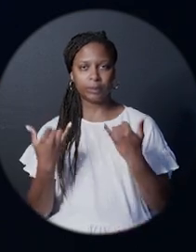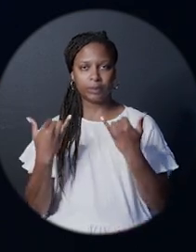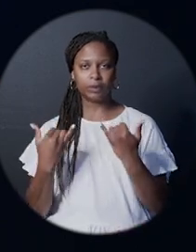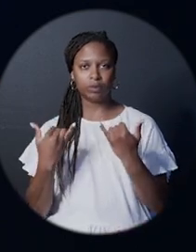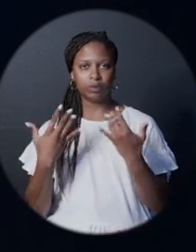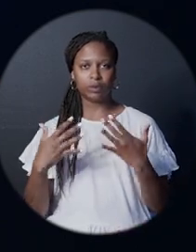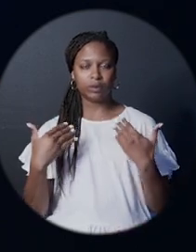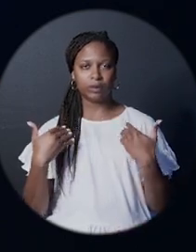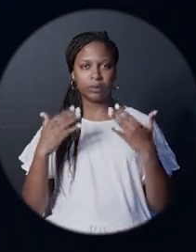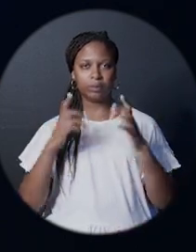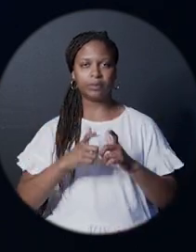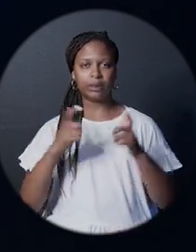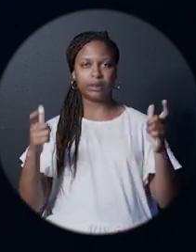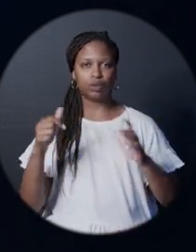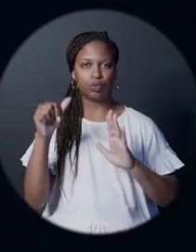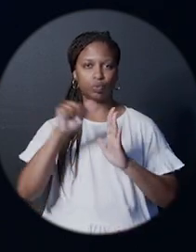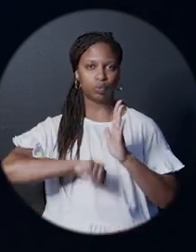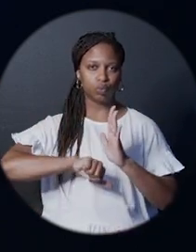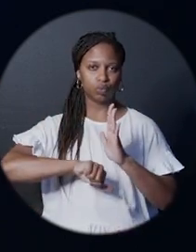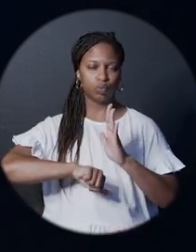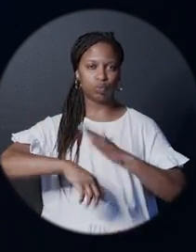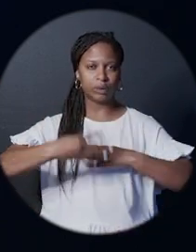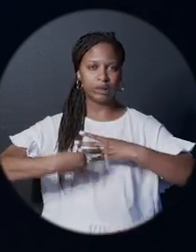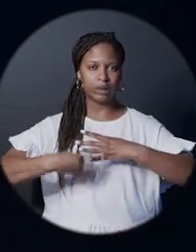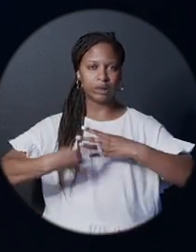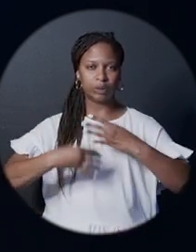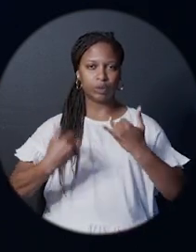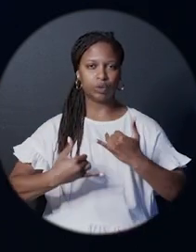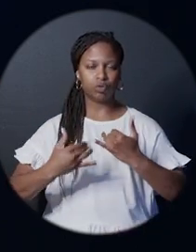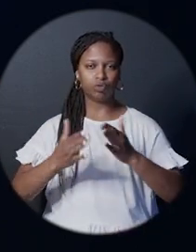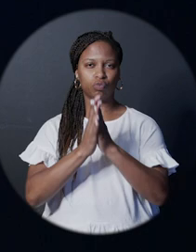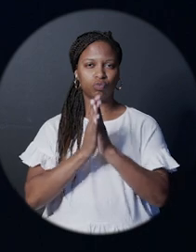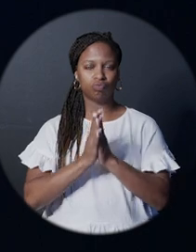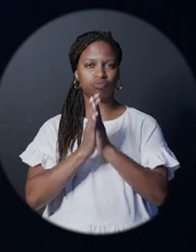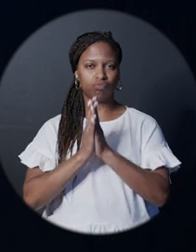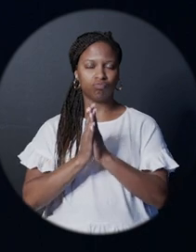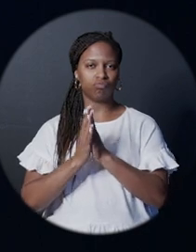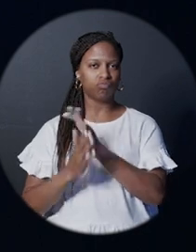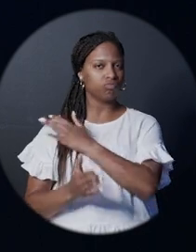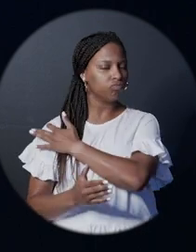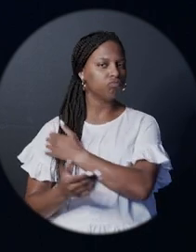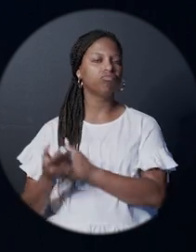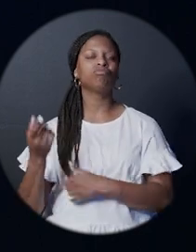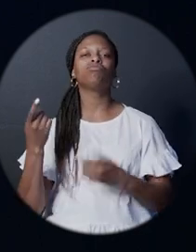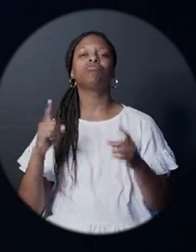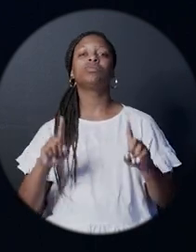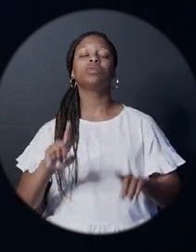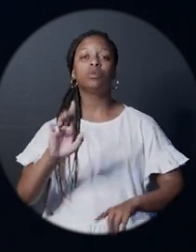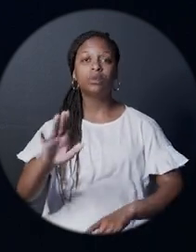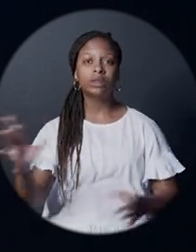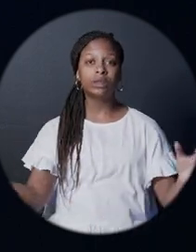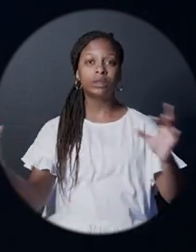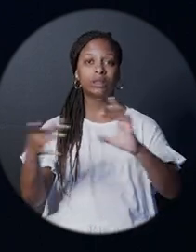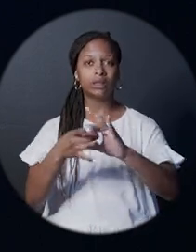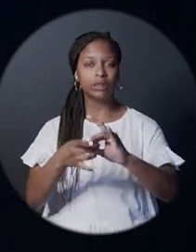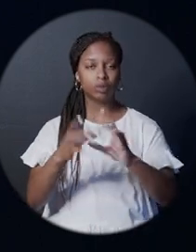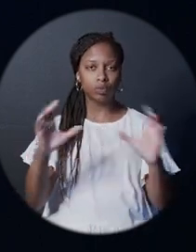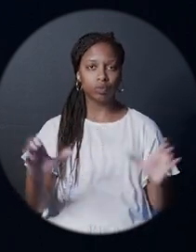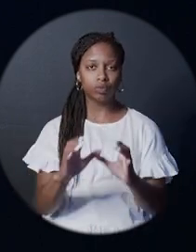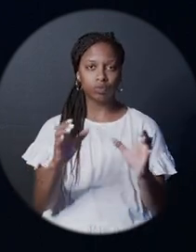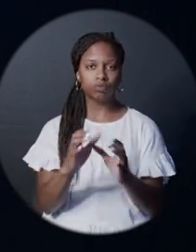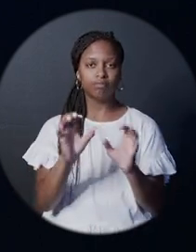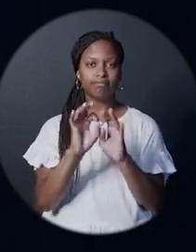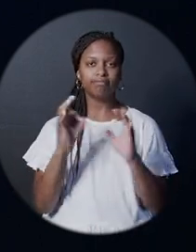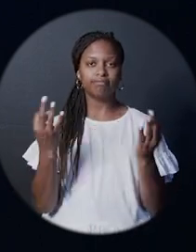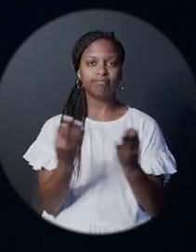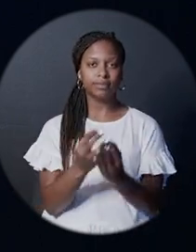of our members right now who just had a major surgery and is bleeding right now, and her prayers are going up, and yours need to attach with that.